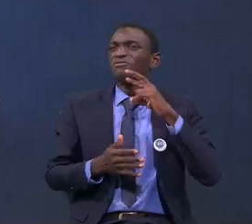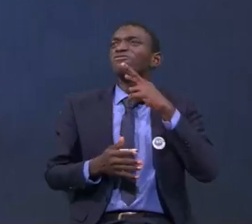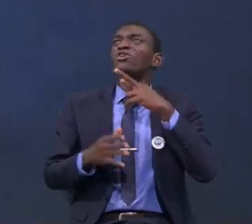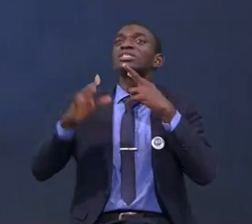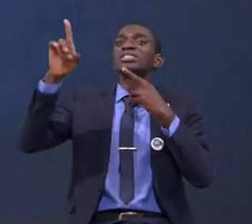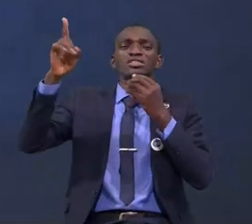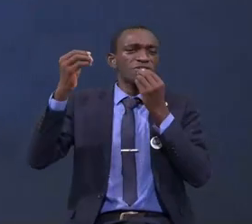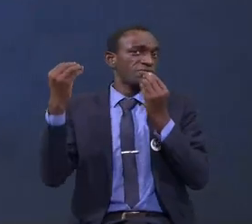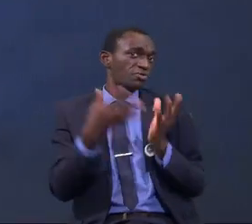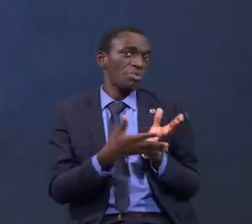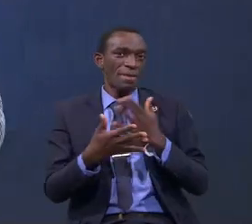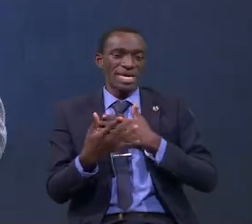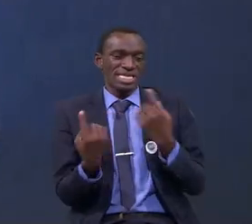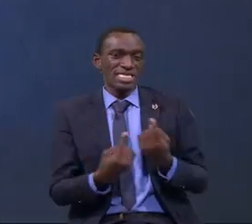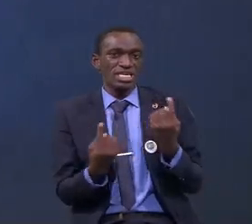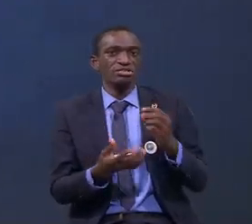away.